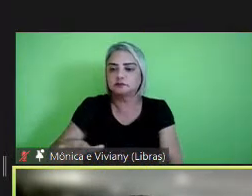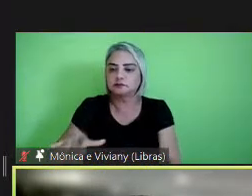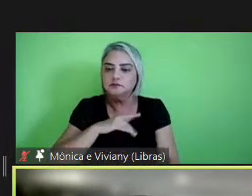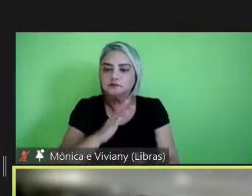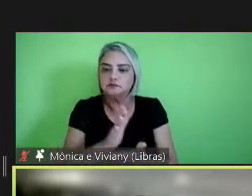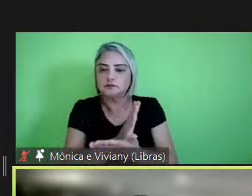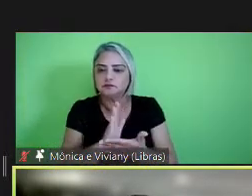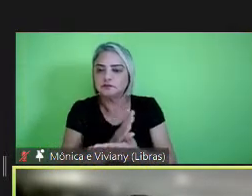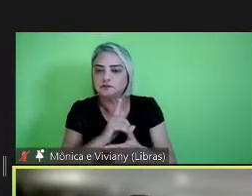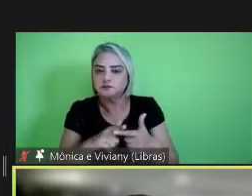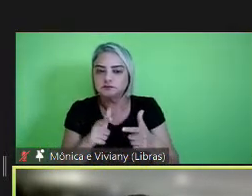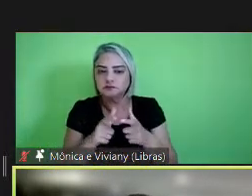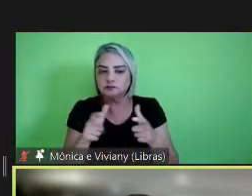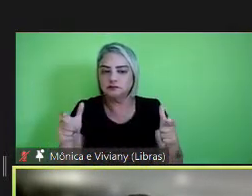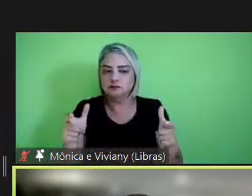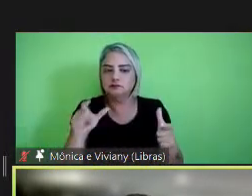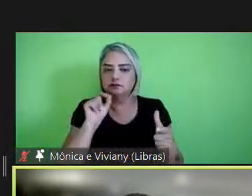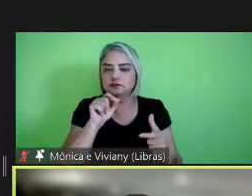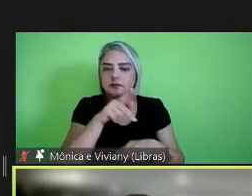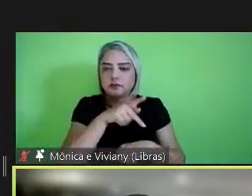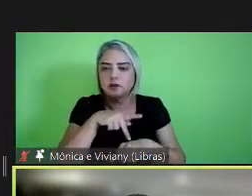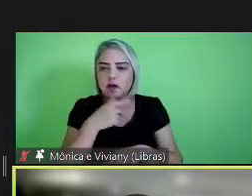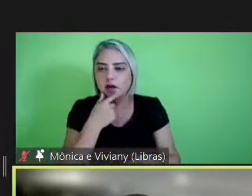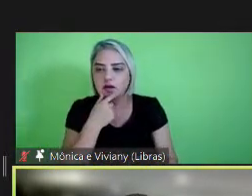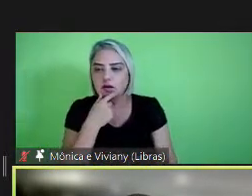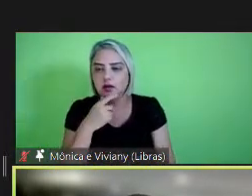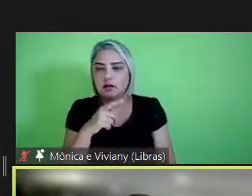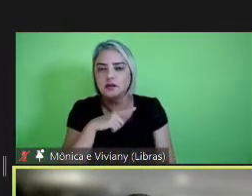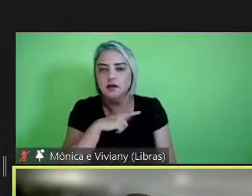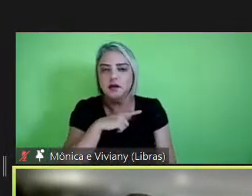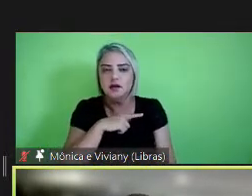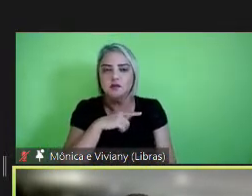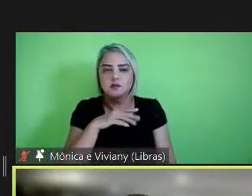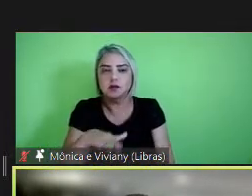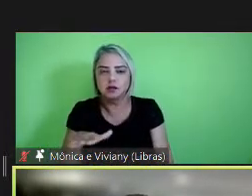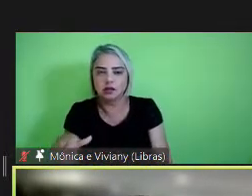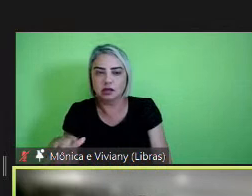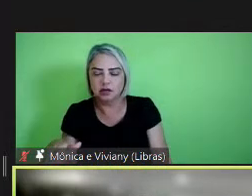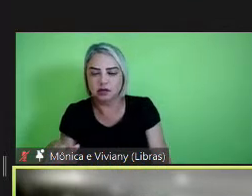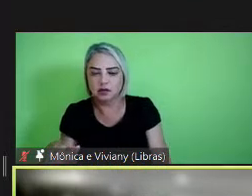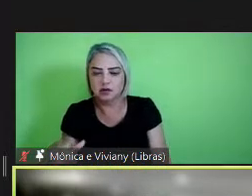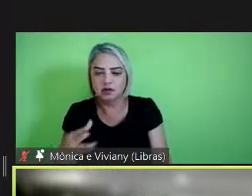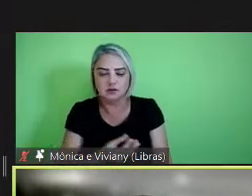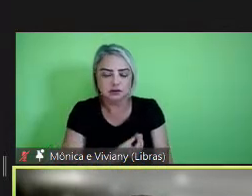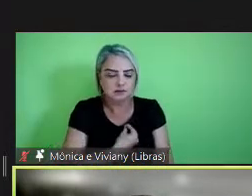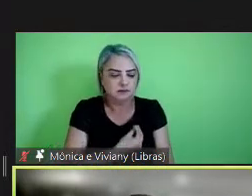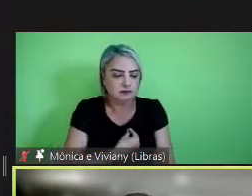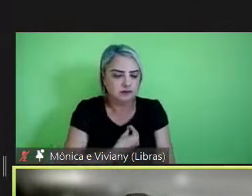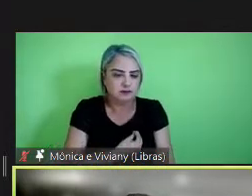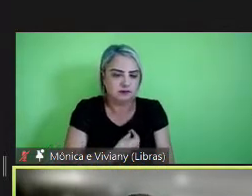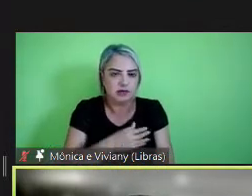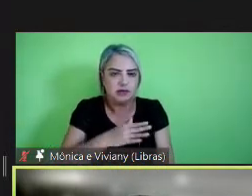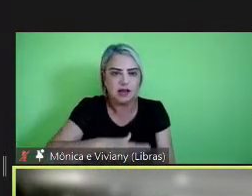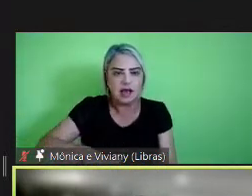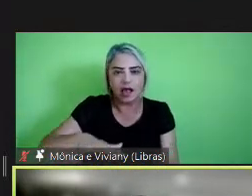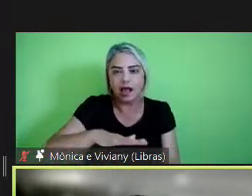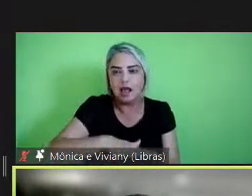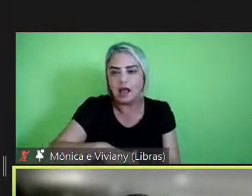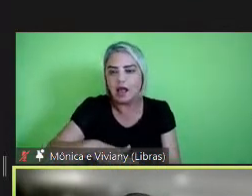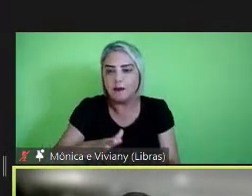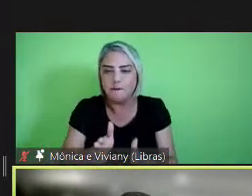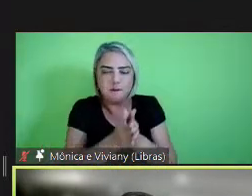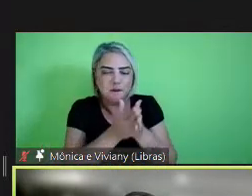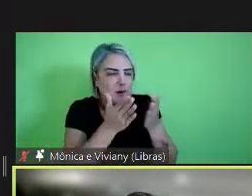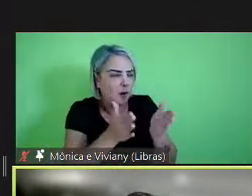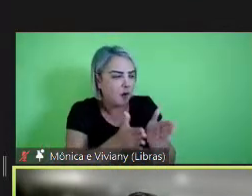this country, we have children living in the most deprived areas have twice likely